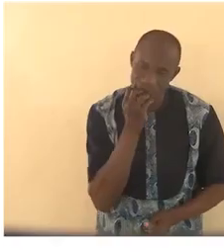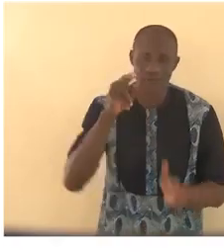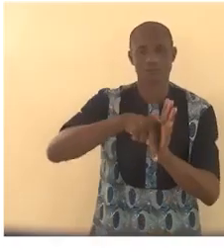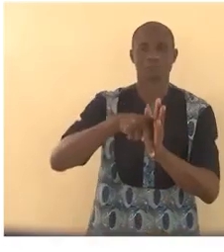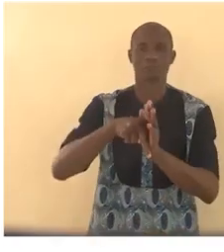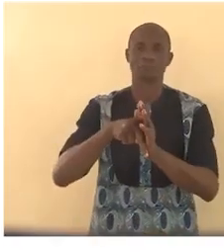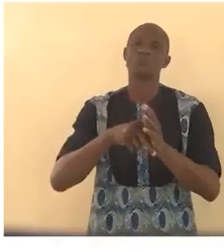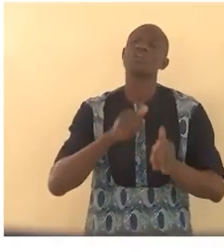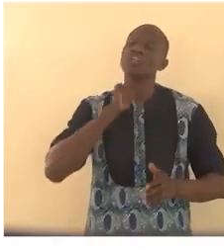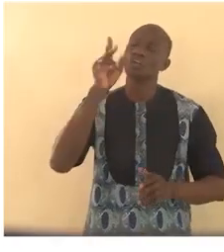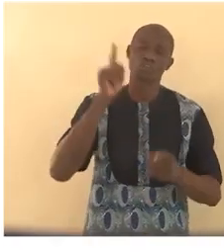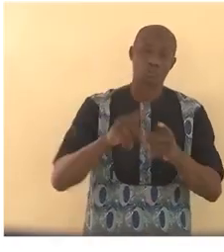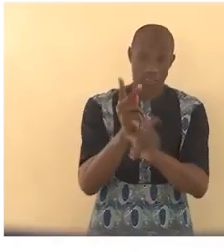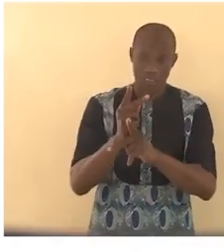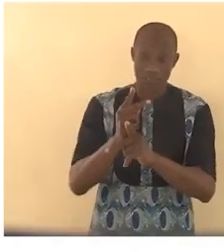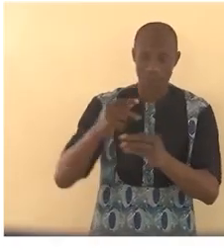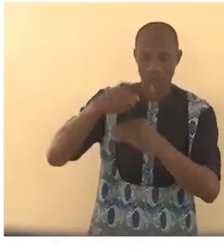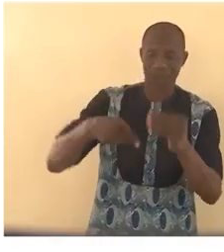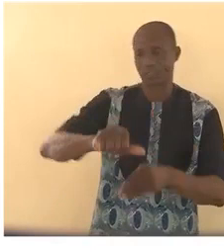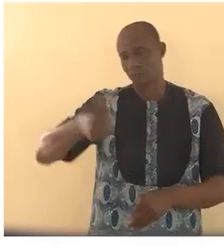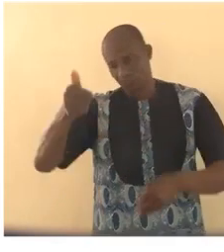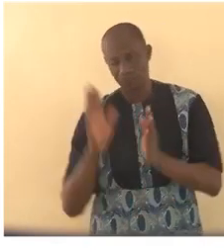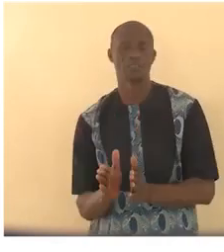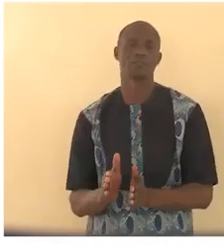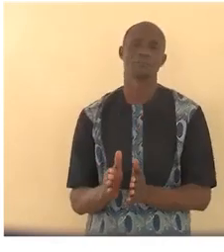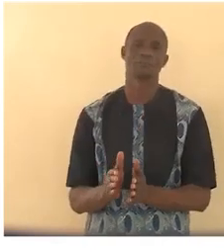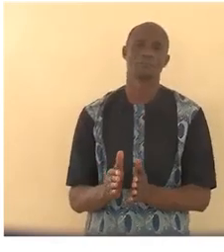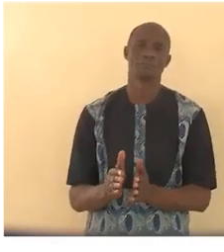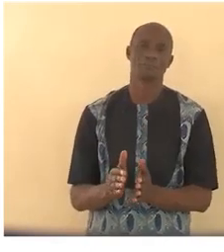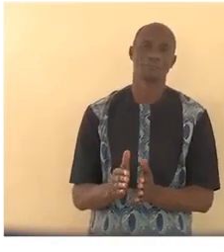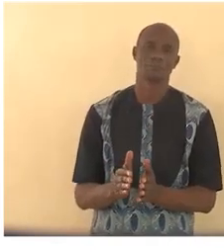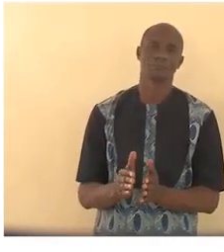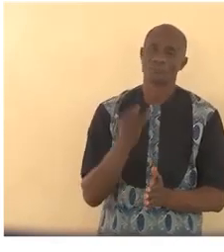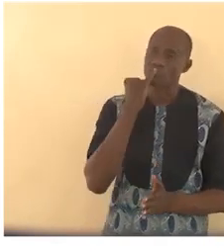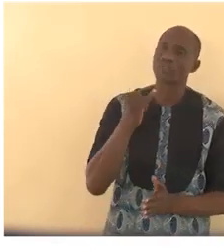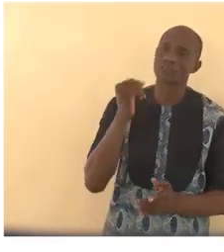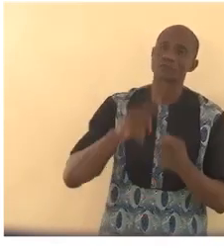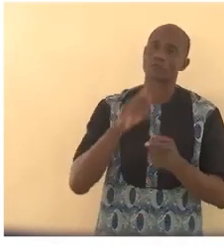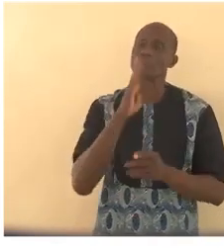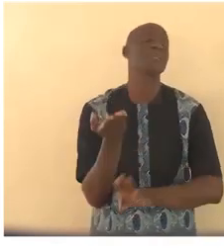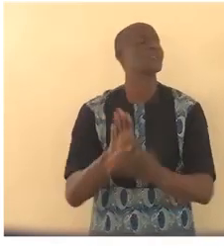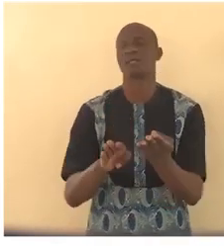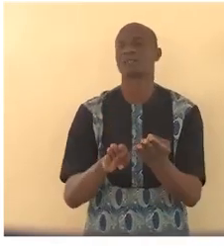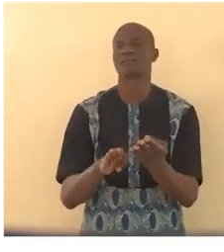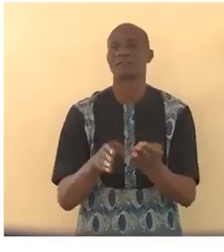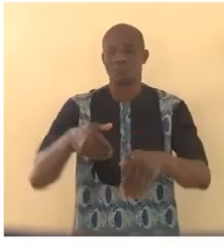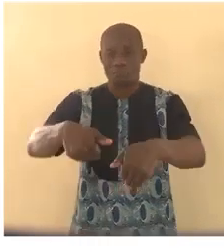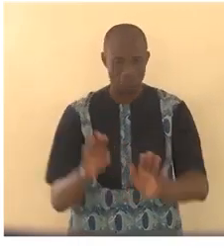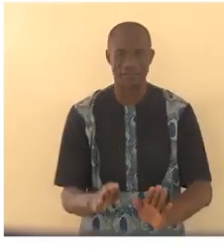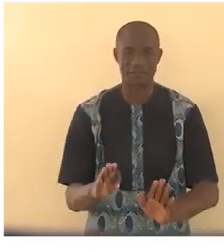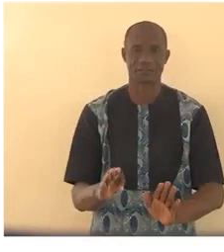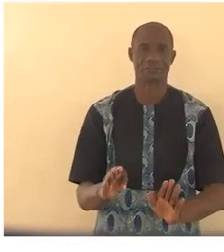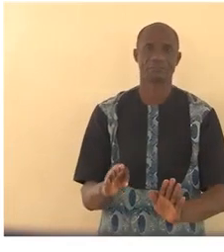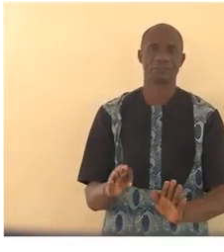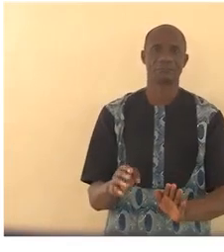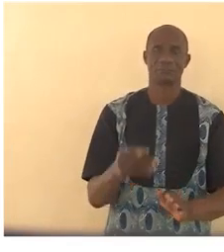selfishness. Not to care about others, I think it's Chichi who said that before. Not to care about others is to be already dead and buried